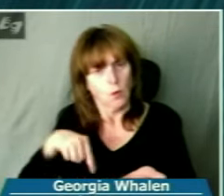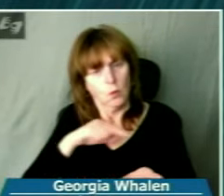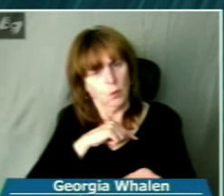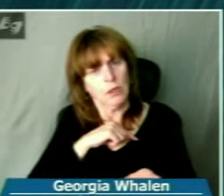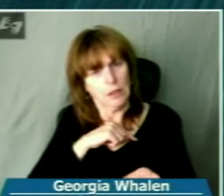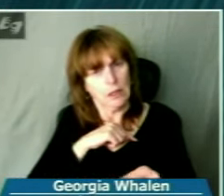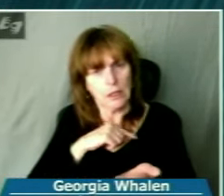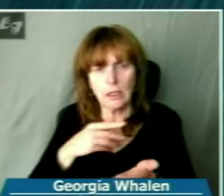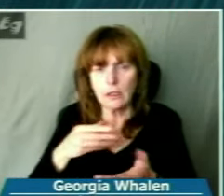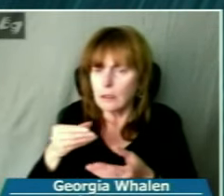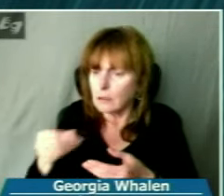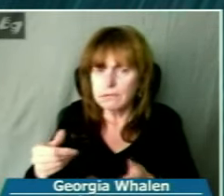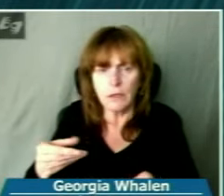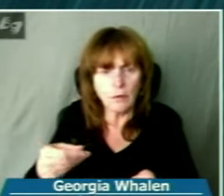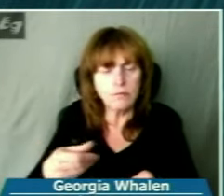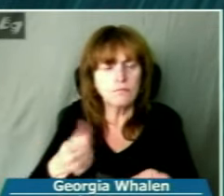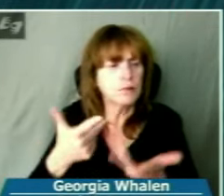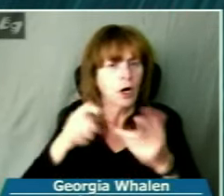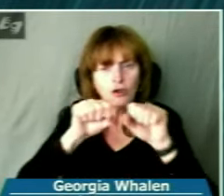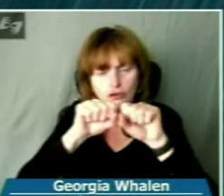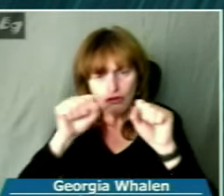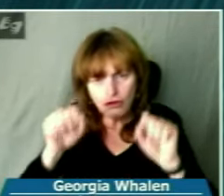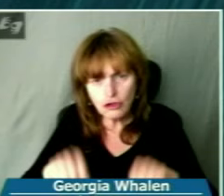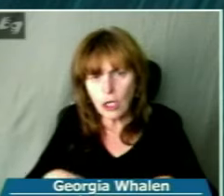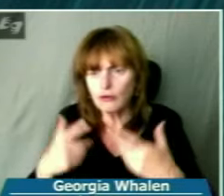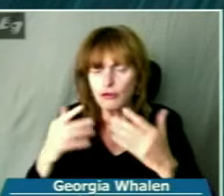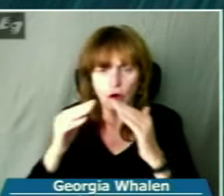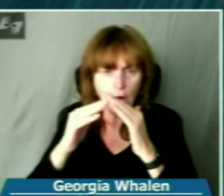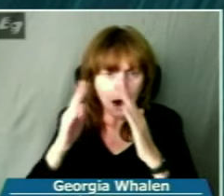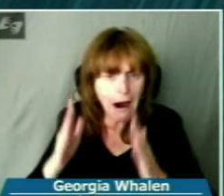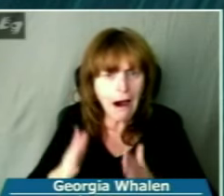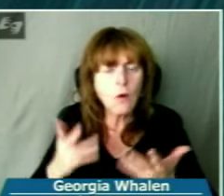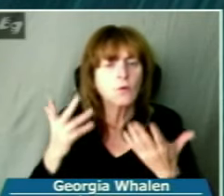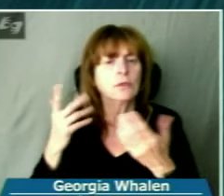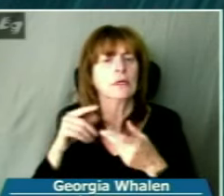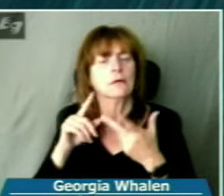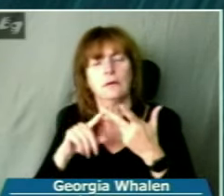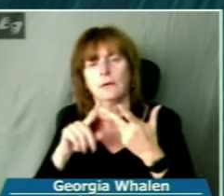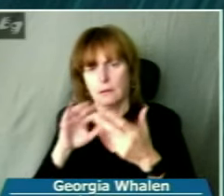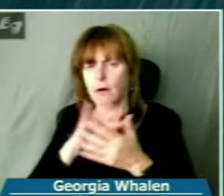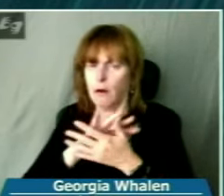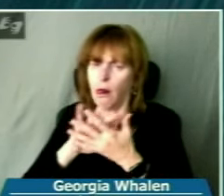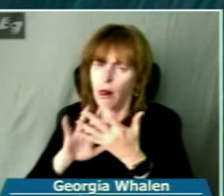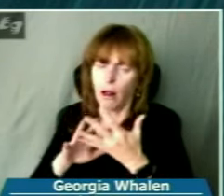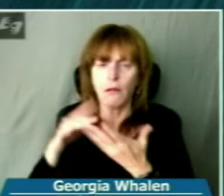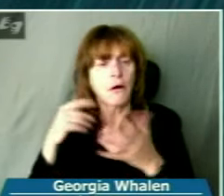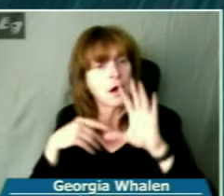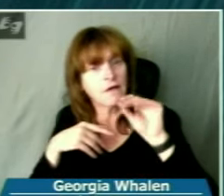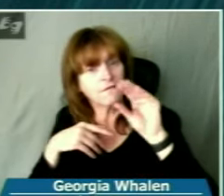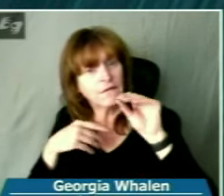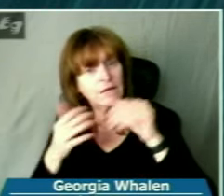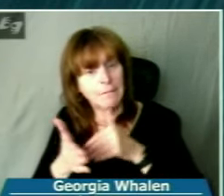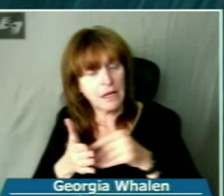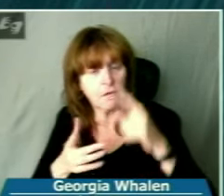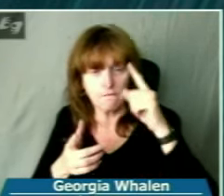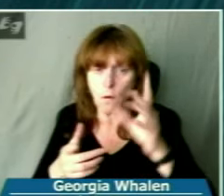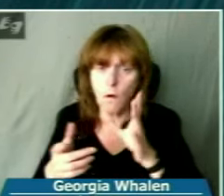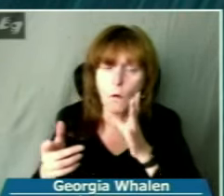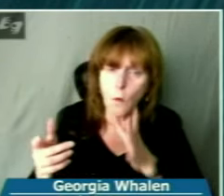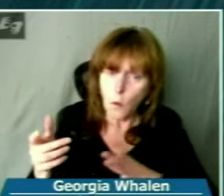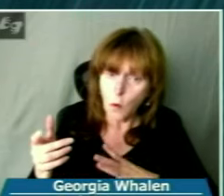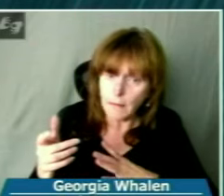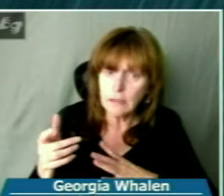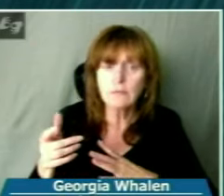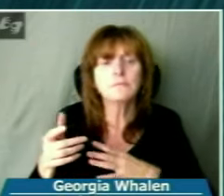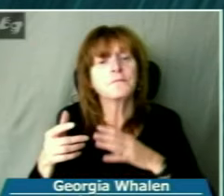be able to provide the kind of shelter space and housing space that's going to be required. $50 million to go to women's shelter and sexual assault